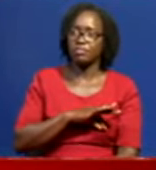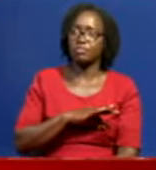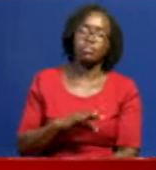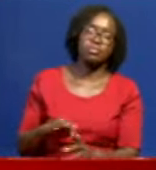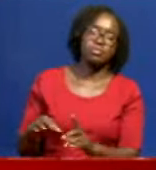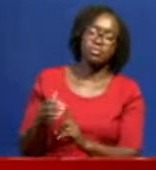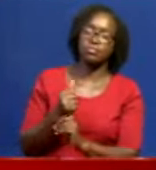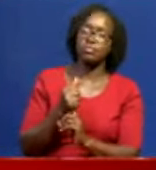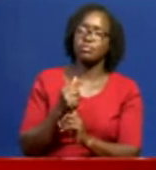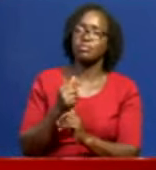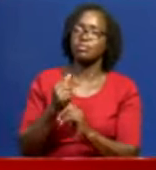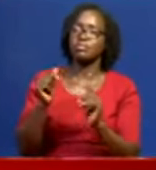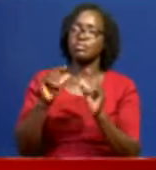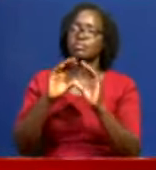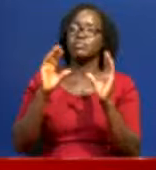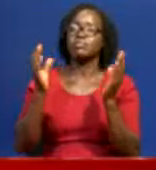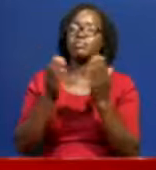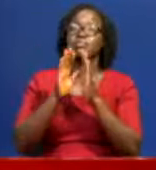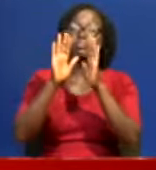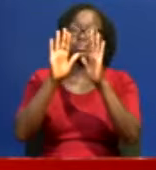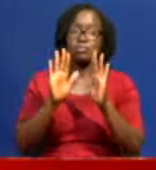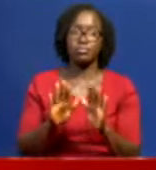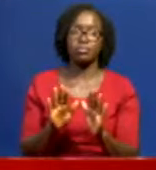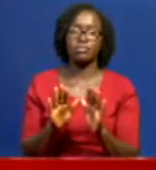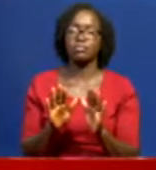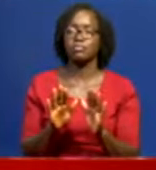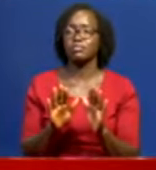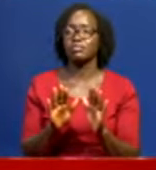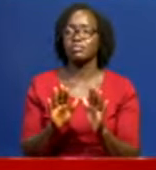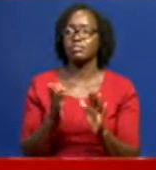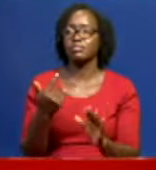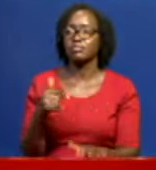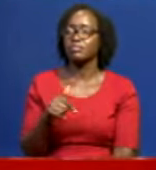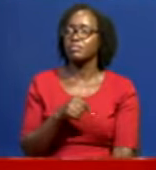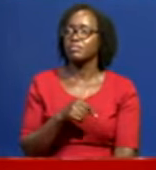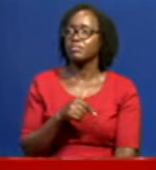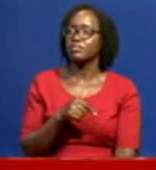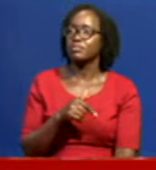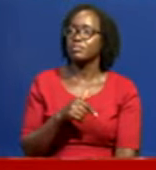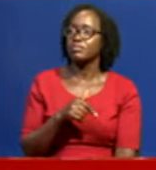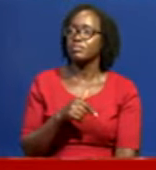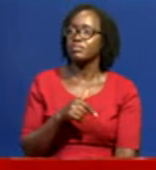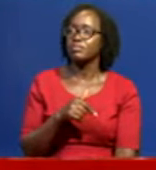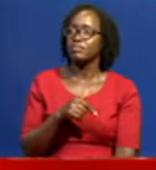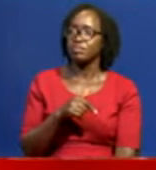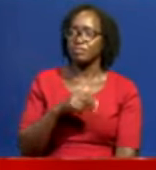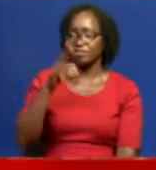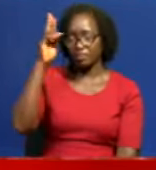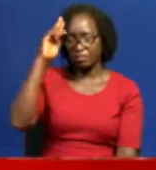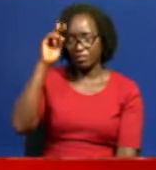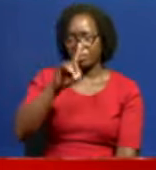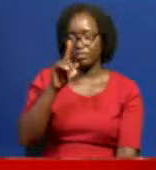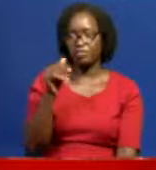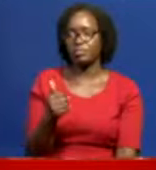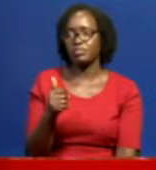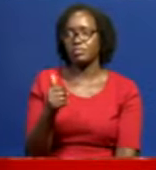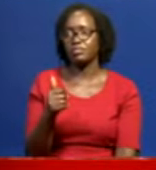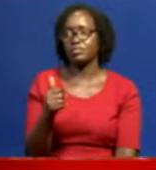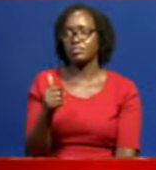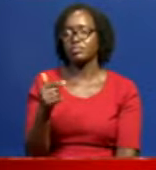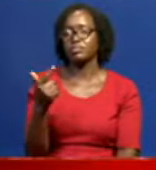globally. It is important for us to remind one another of